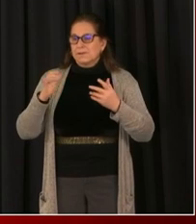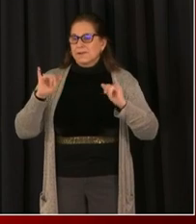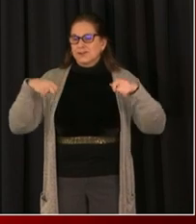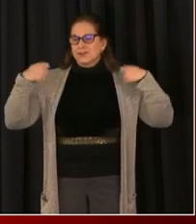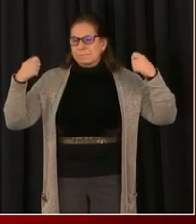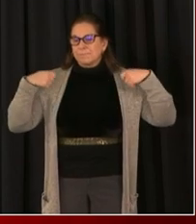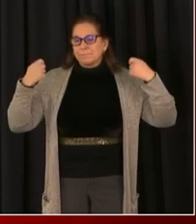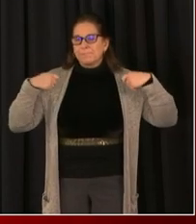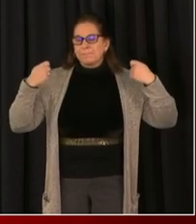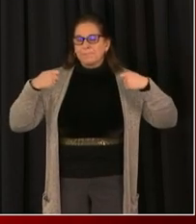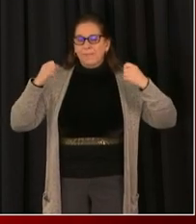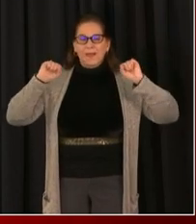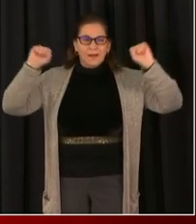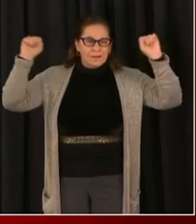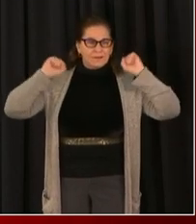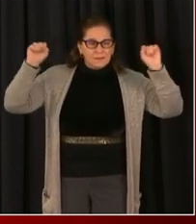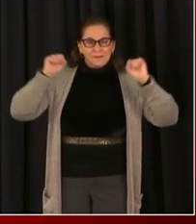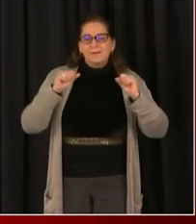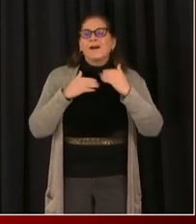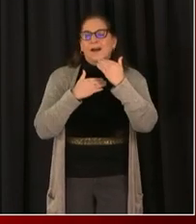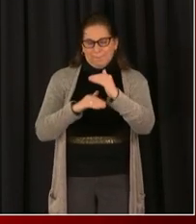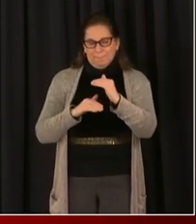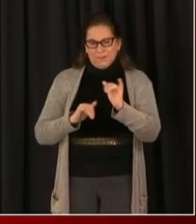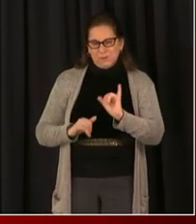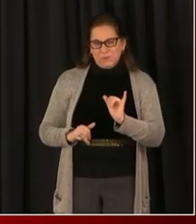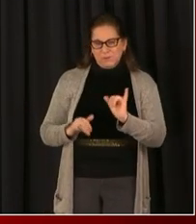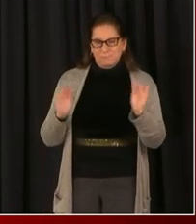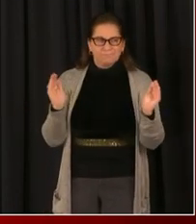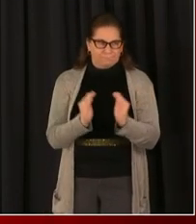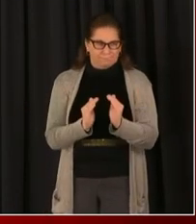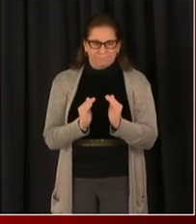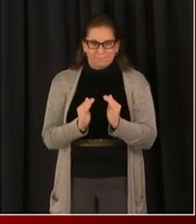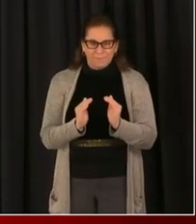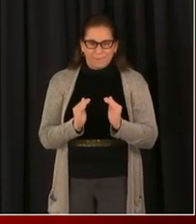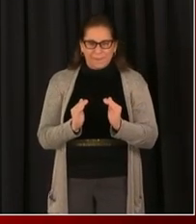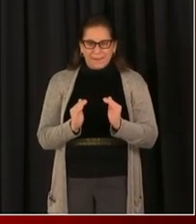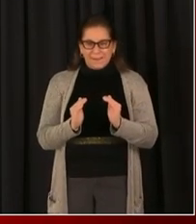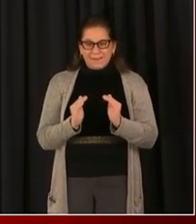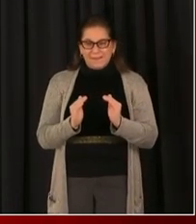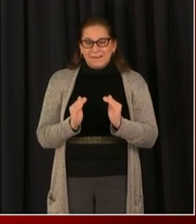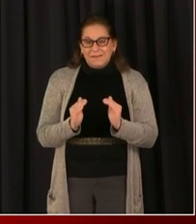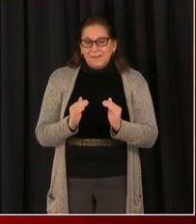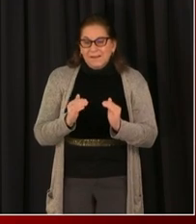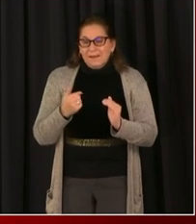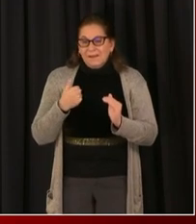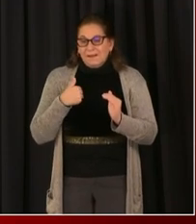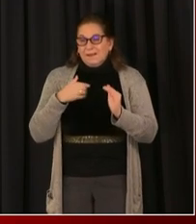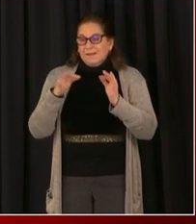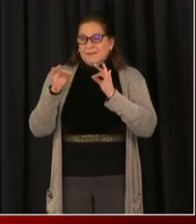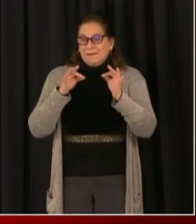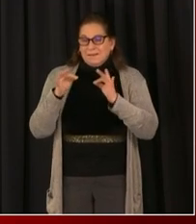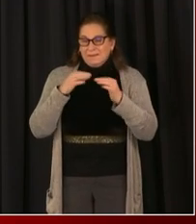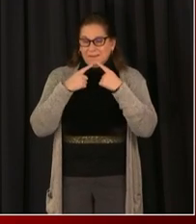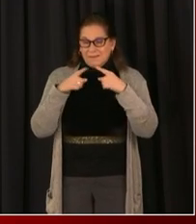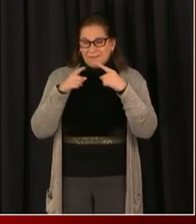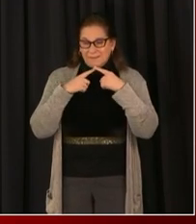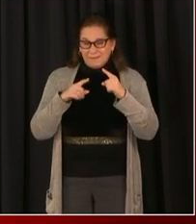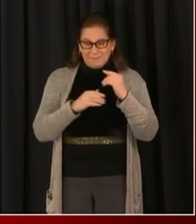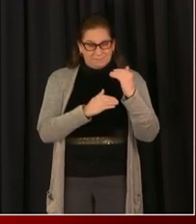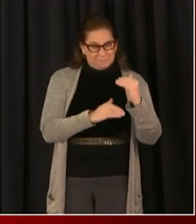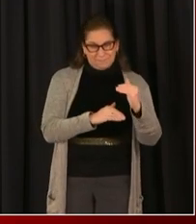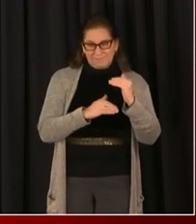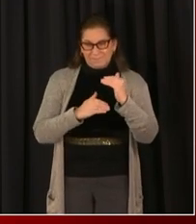We announced, when we announced those changes, I mentioned that we would have additional adjustments